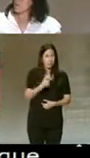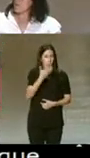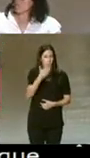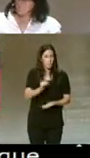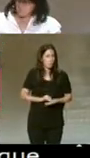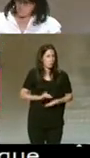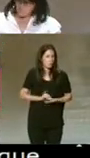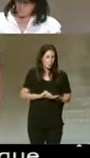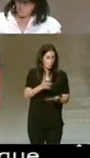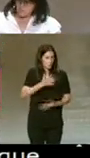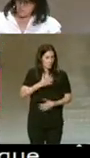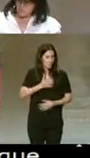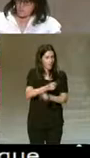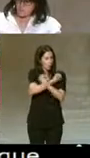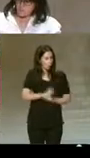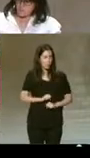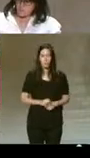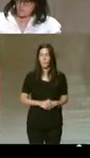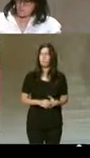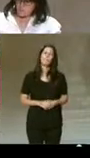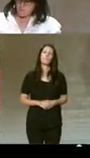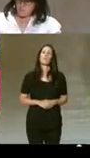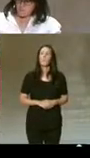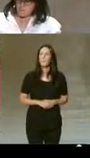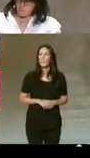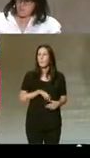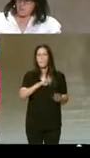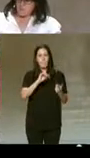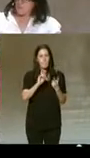in intelligence, and this is not really affordable.